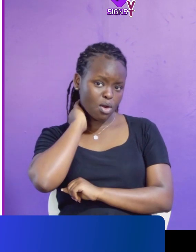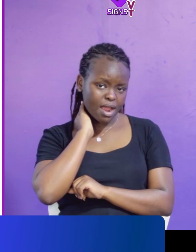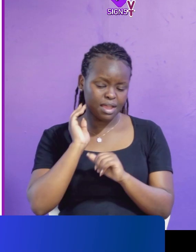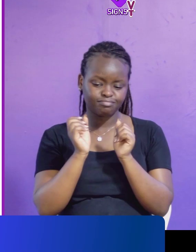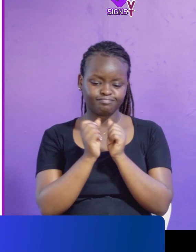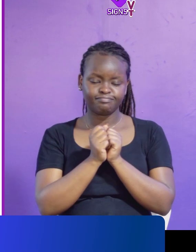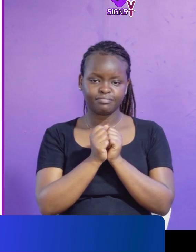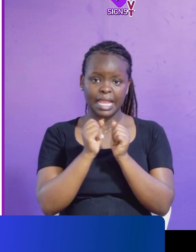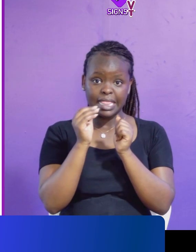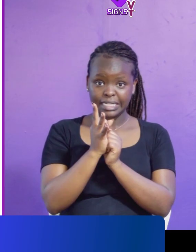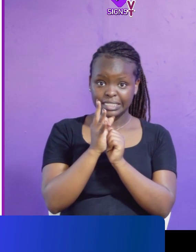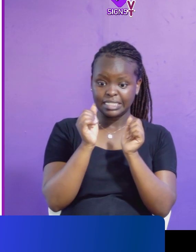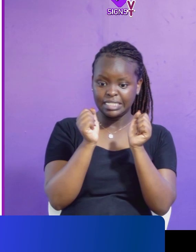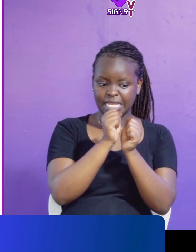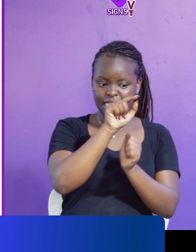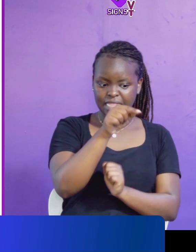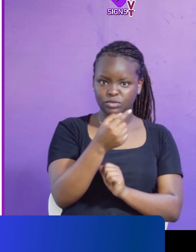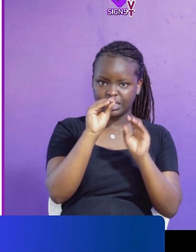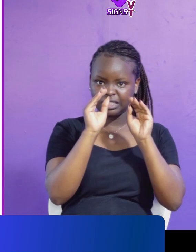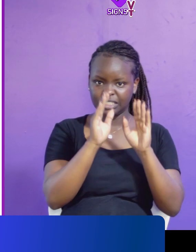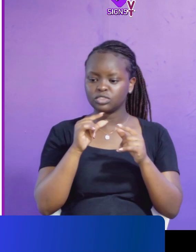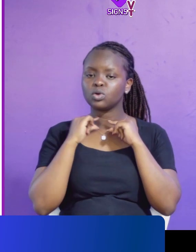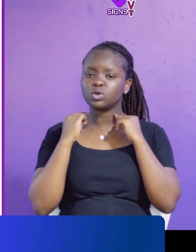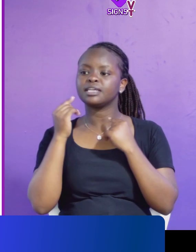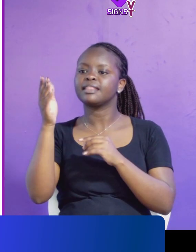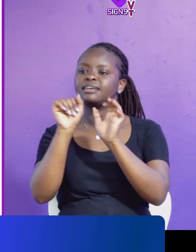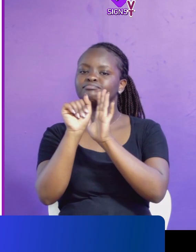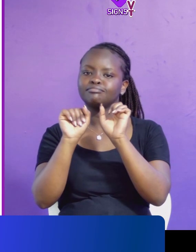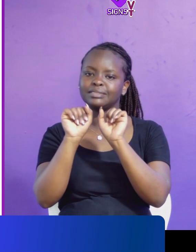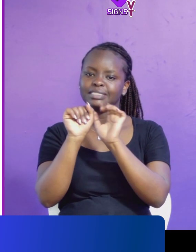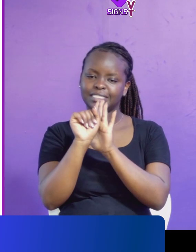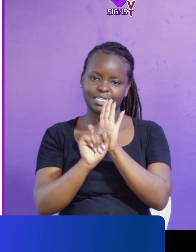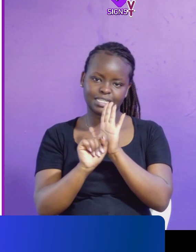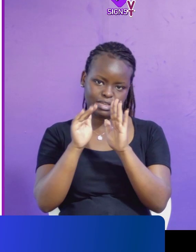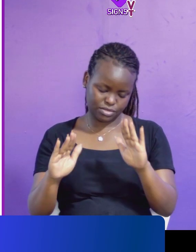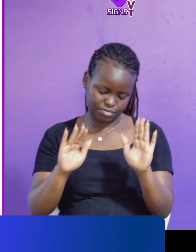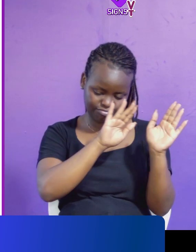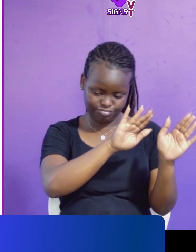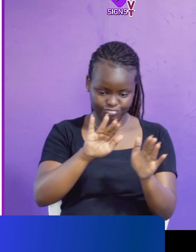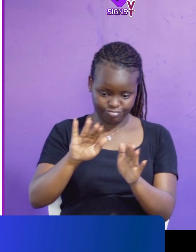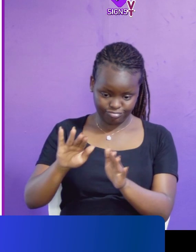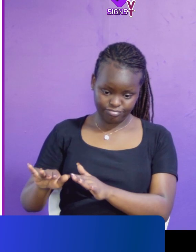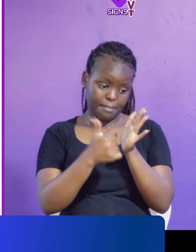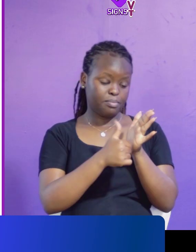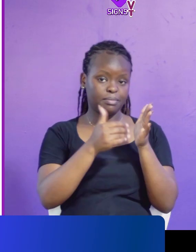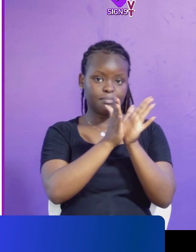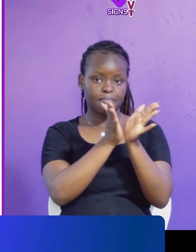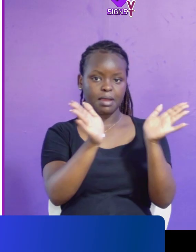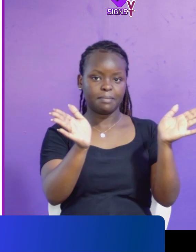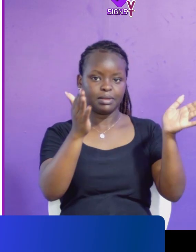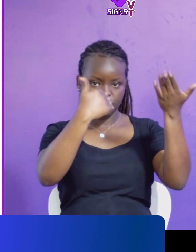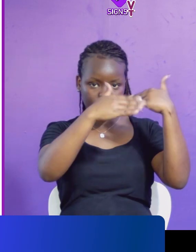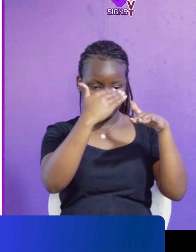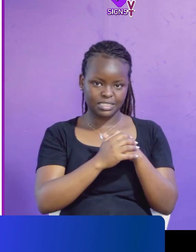10,000 teachers were hosted at State House. And away from that, a crisis in public universities as dawns are